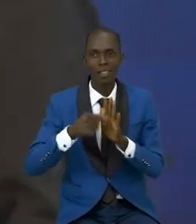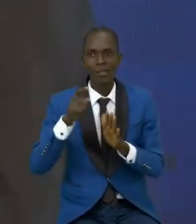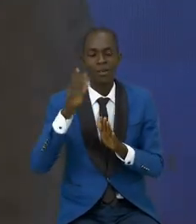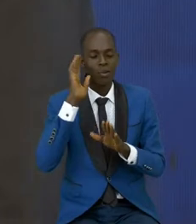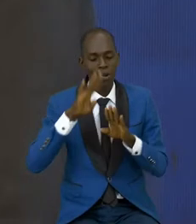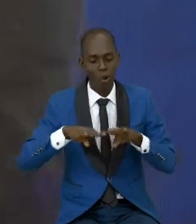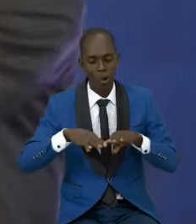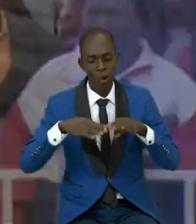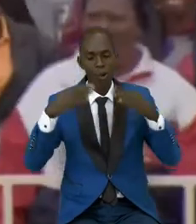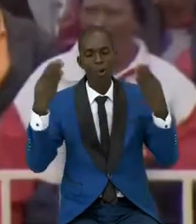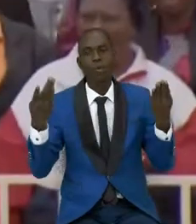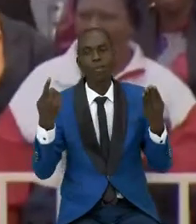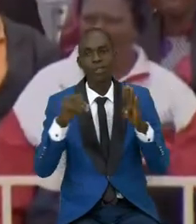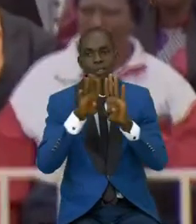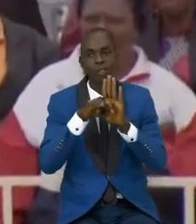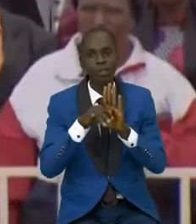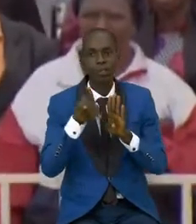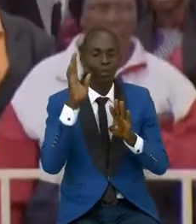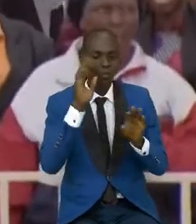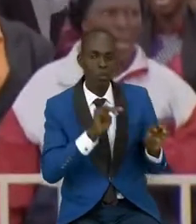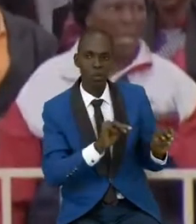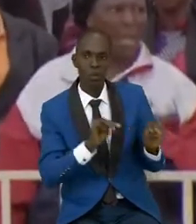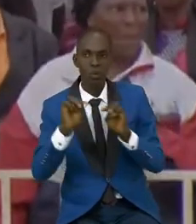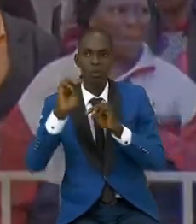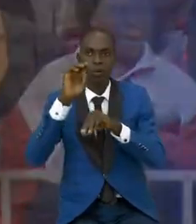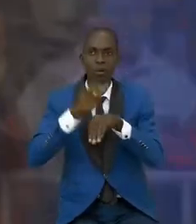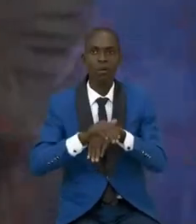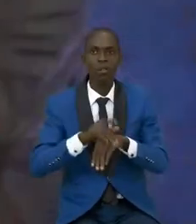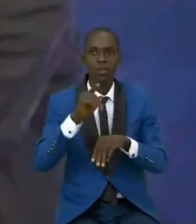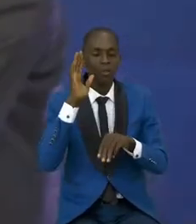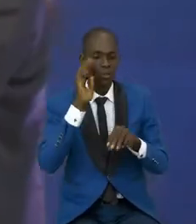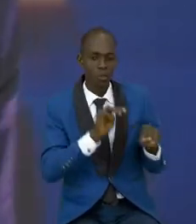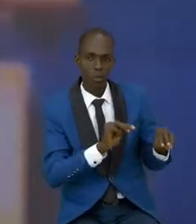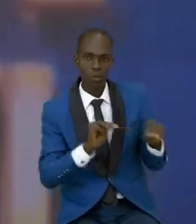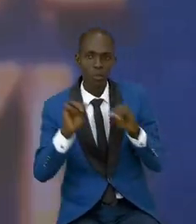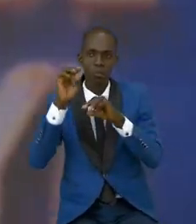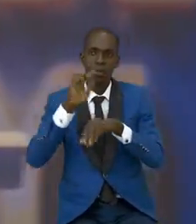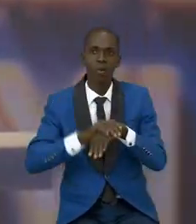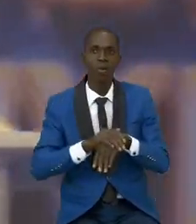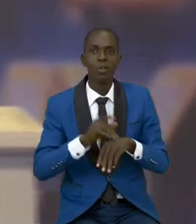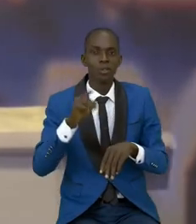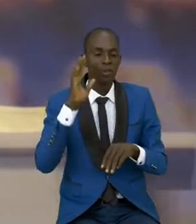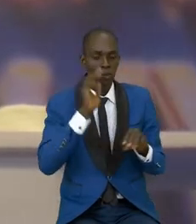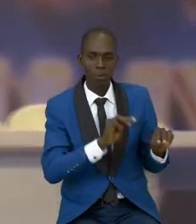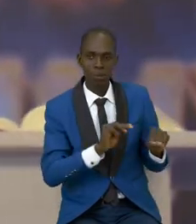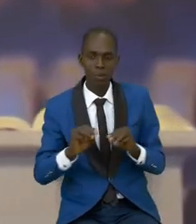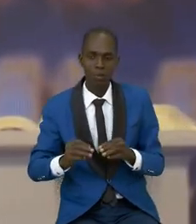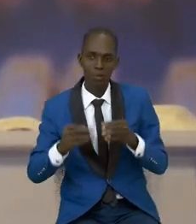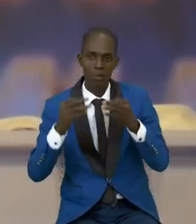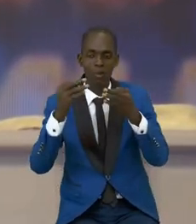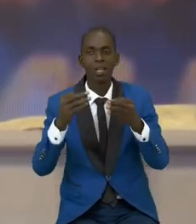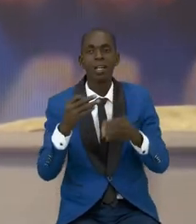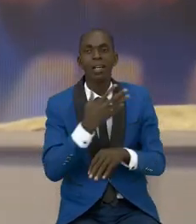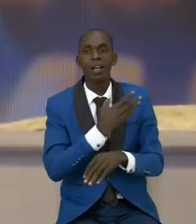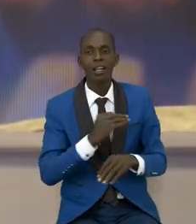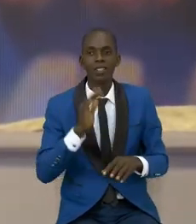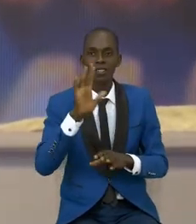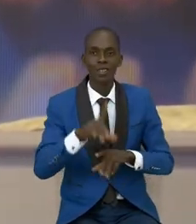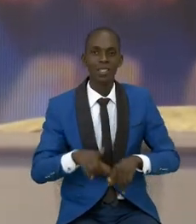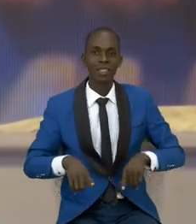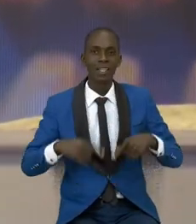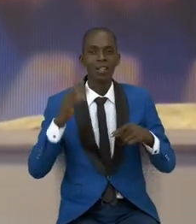door. Amen. You'll move up. Amen. You'll move on. Amen. You'll move forward. Amen. And your life